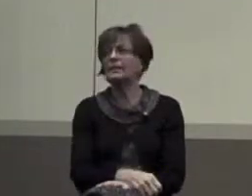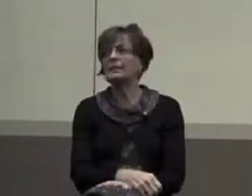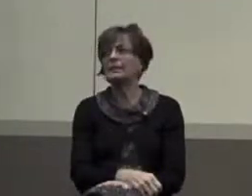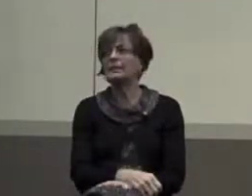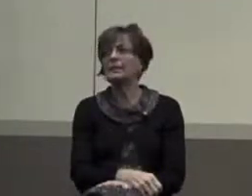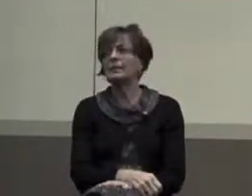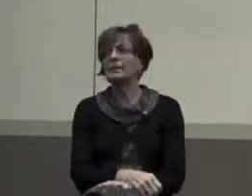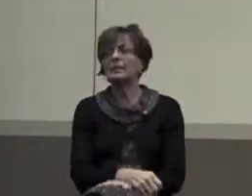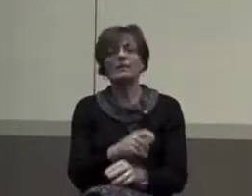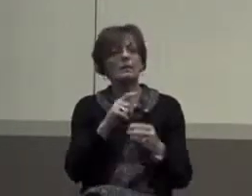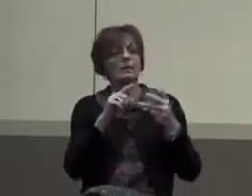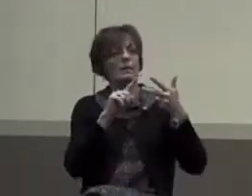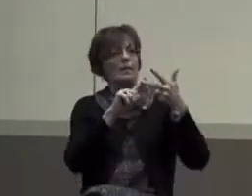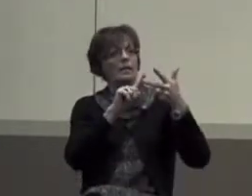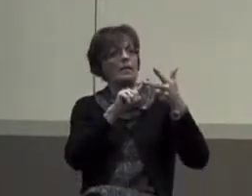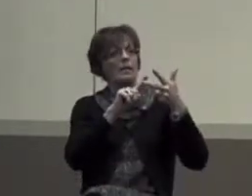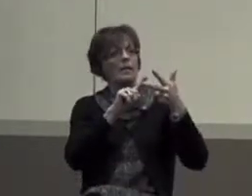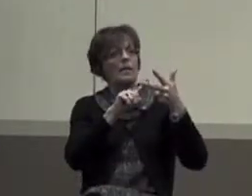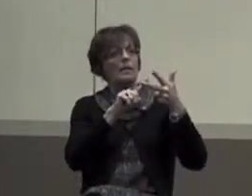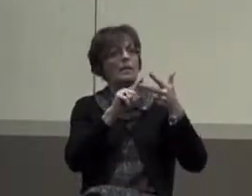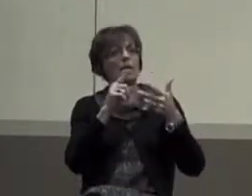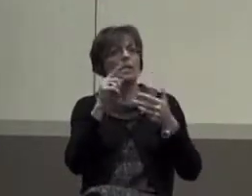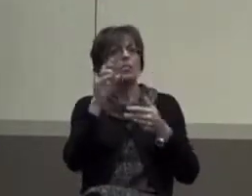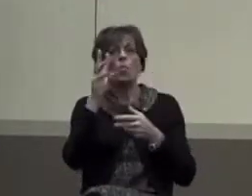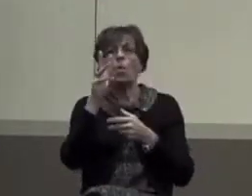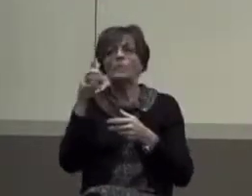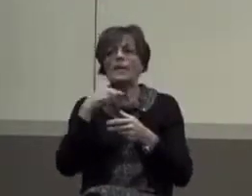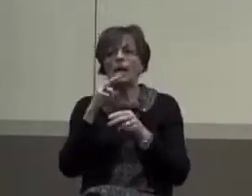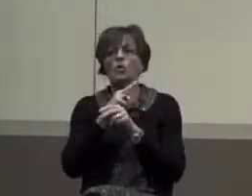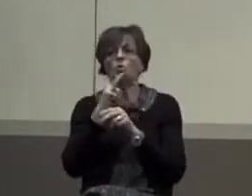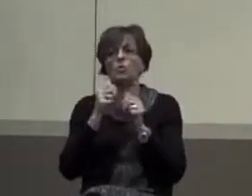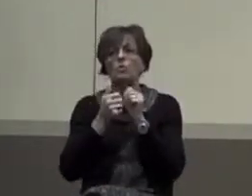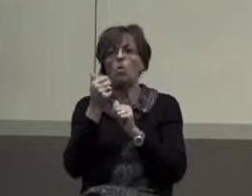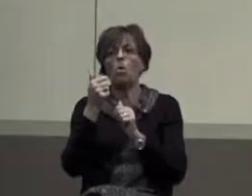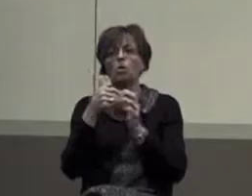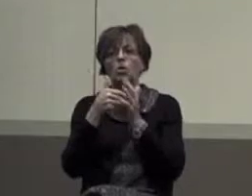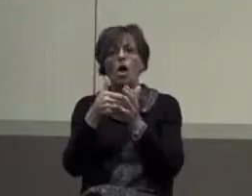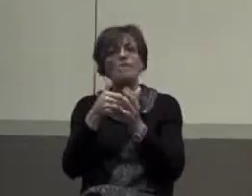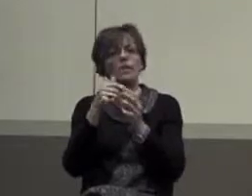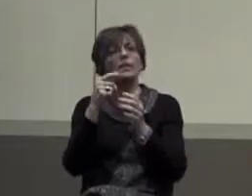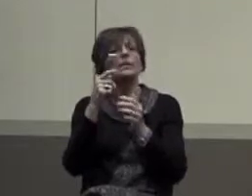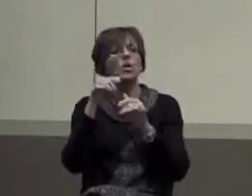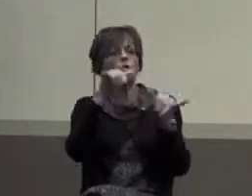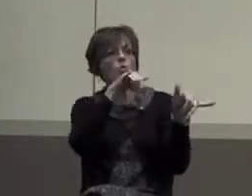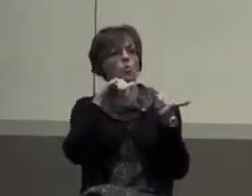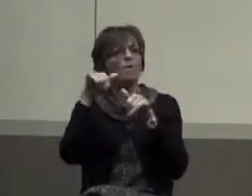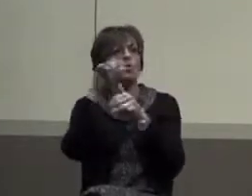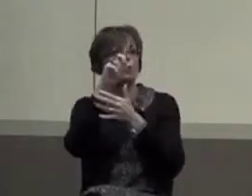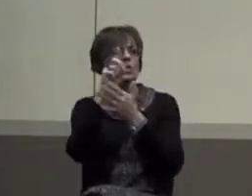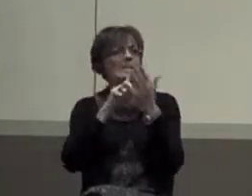And the last one is probably the website that I use the most often. It's the Universal Design for Learning